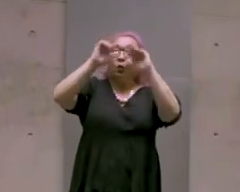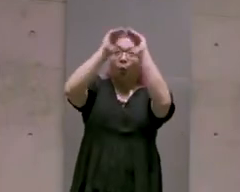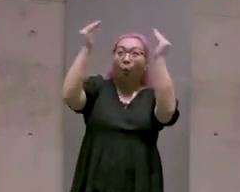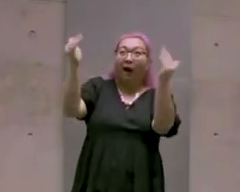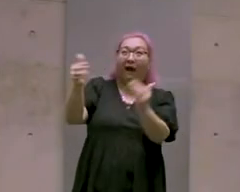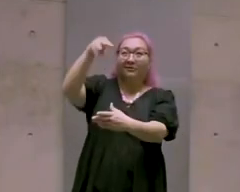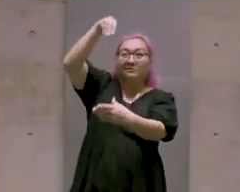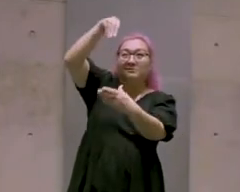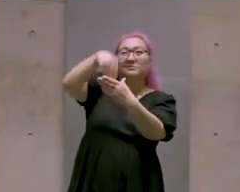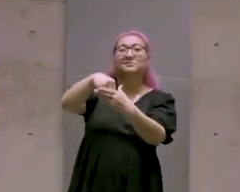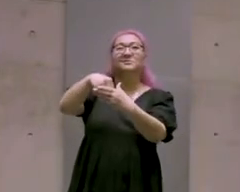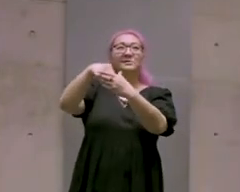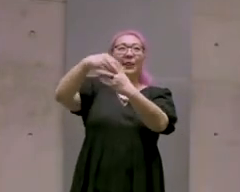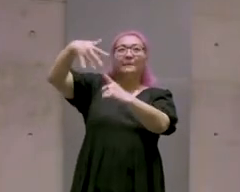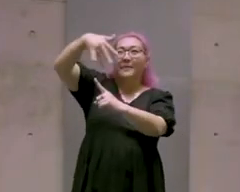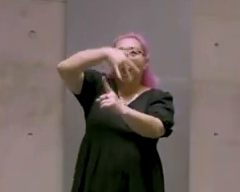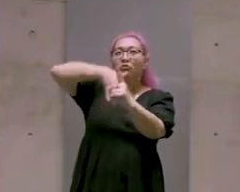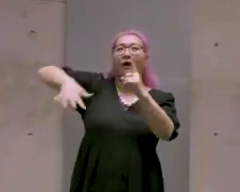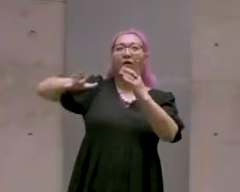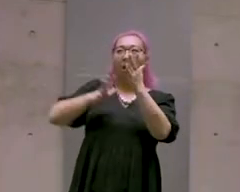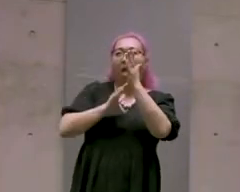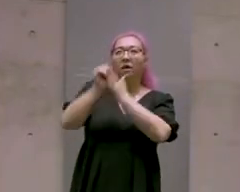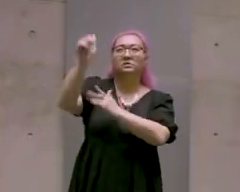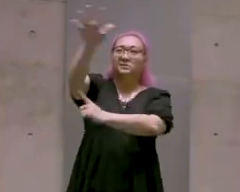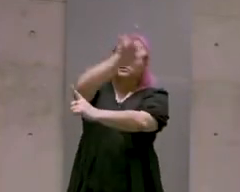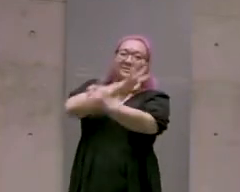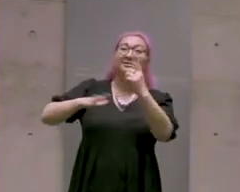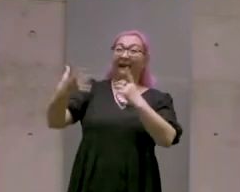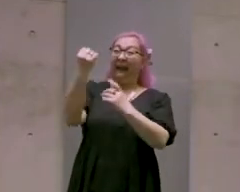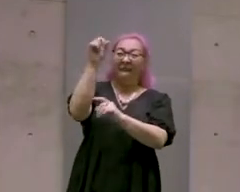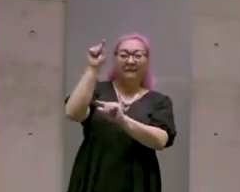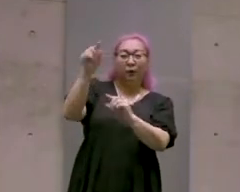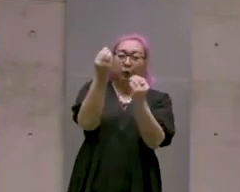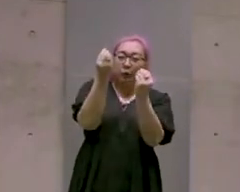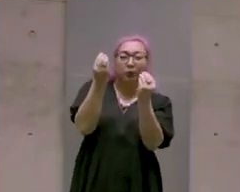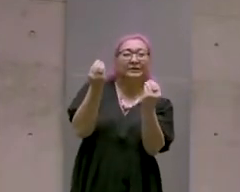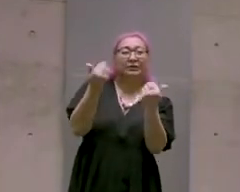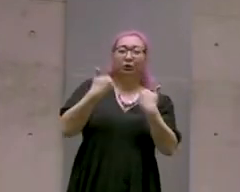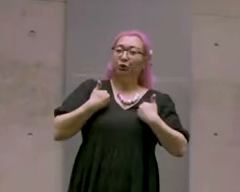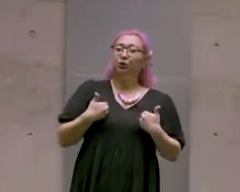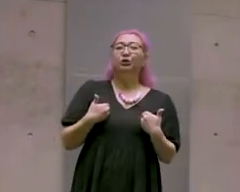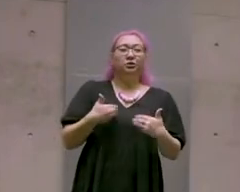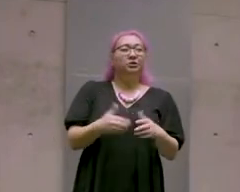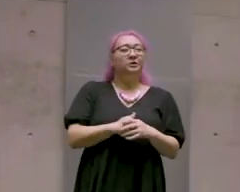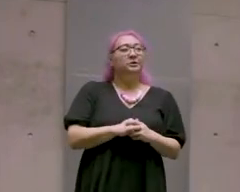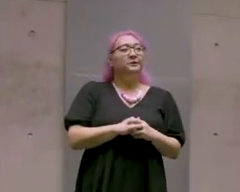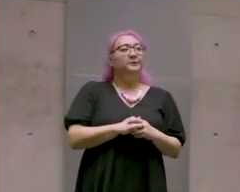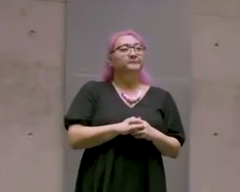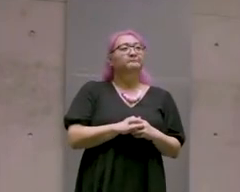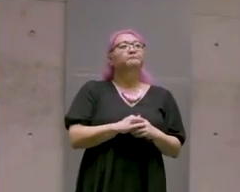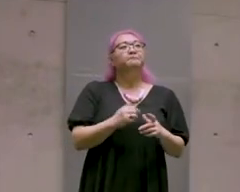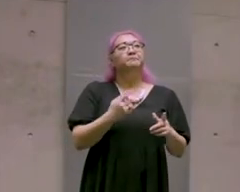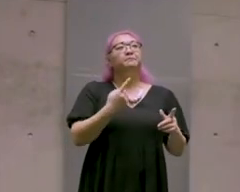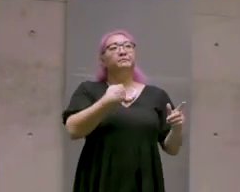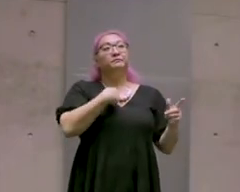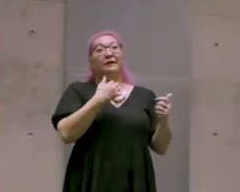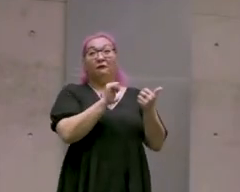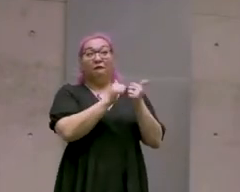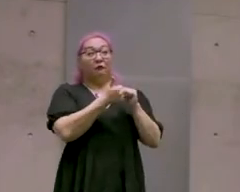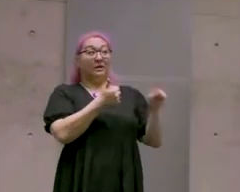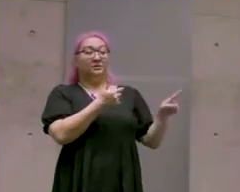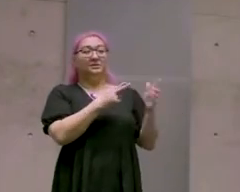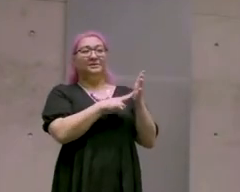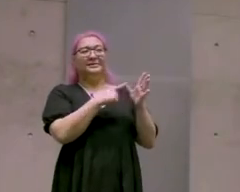was silly, but in the best possible way. The way that happened was a friend of mine, Ben Andak,